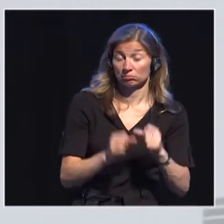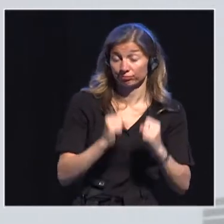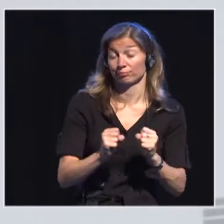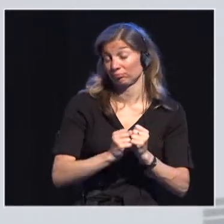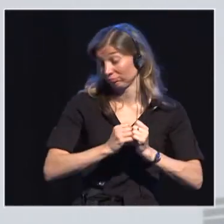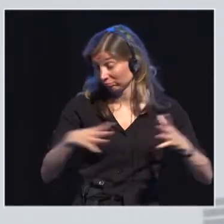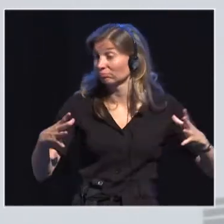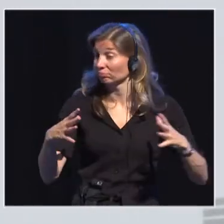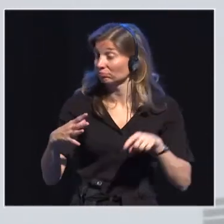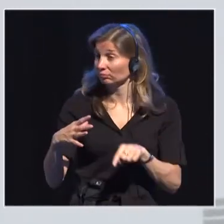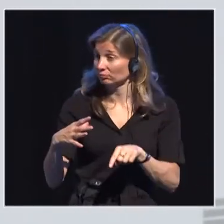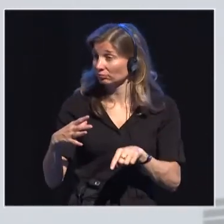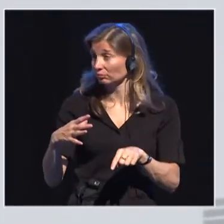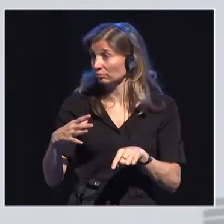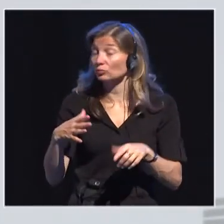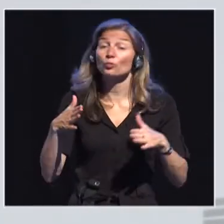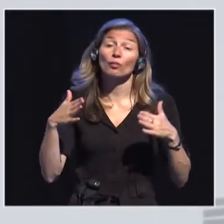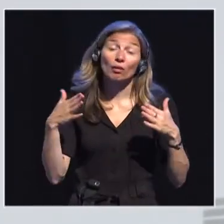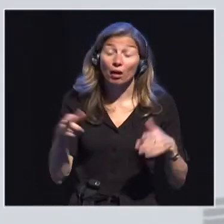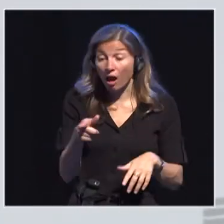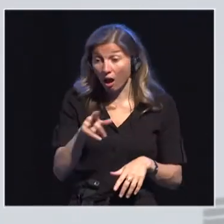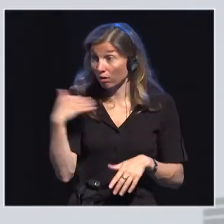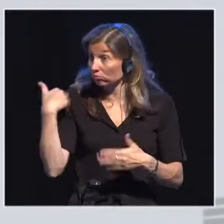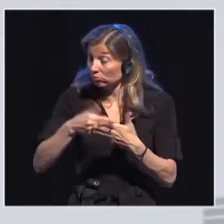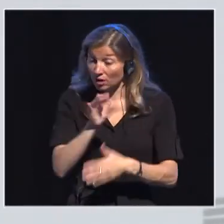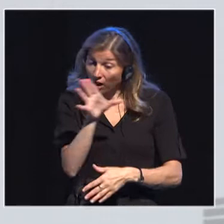it's extremely beneficial for all the African countries.